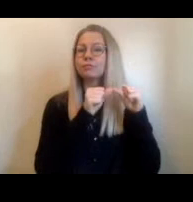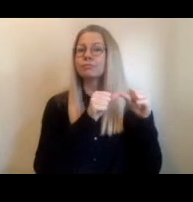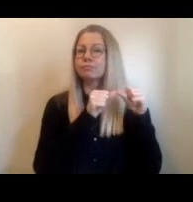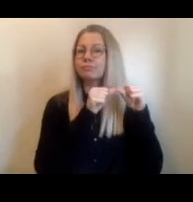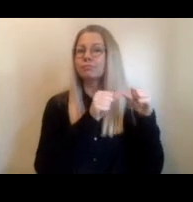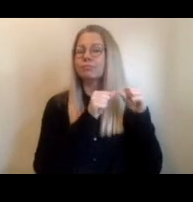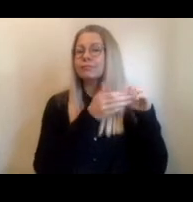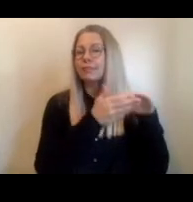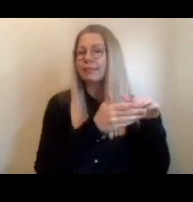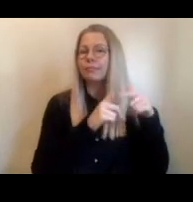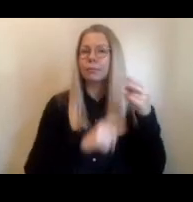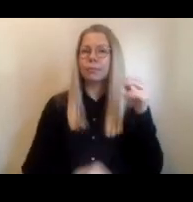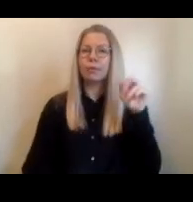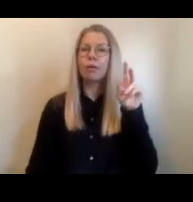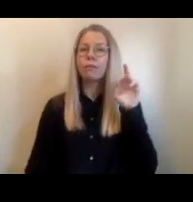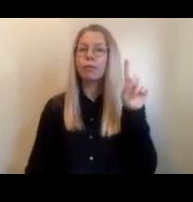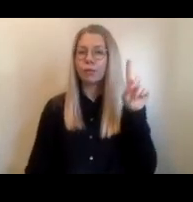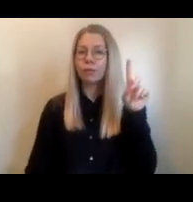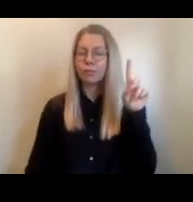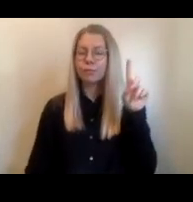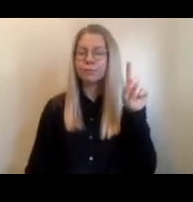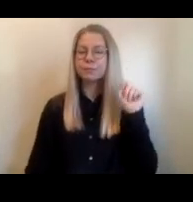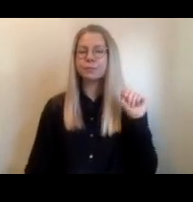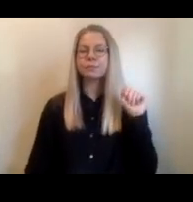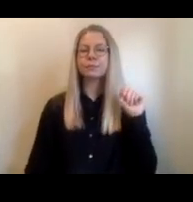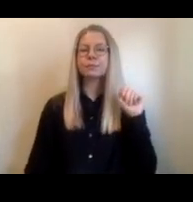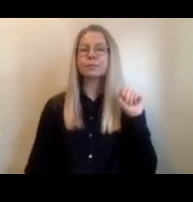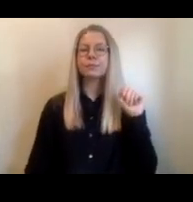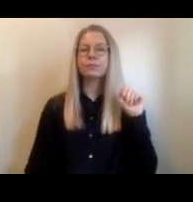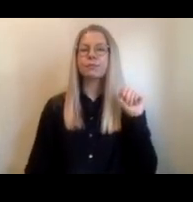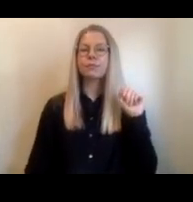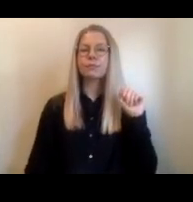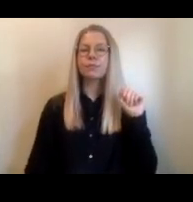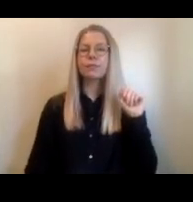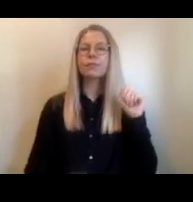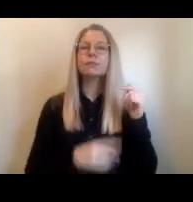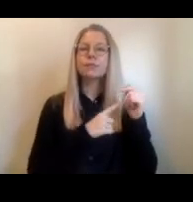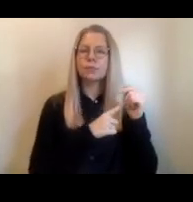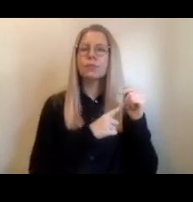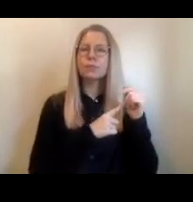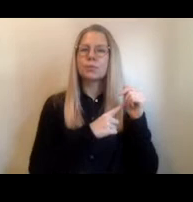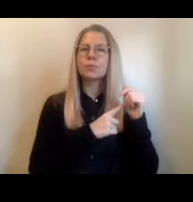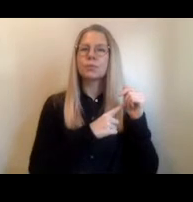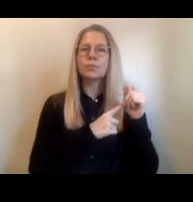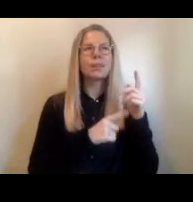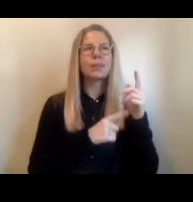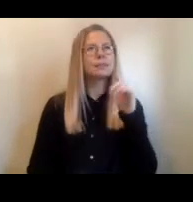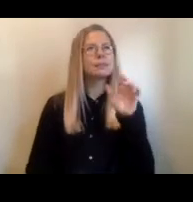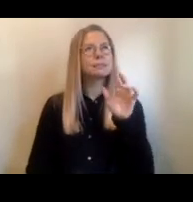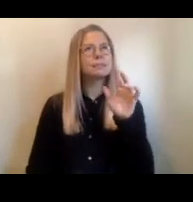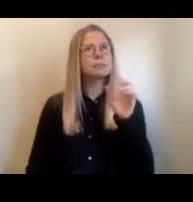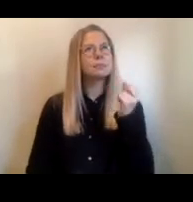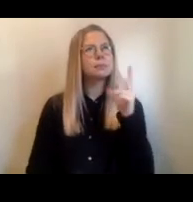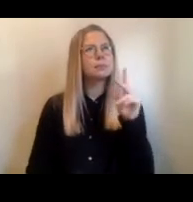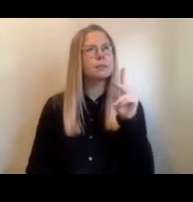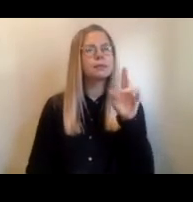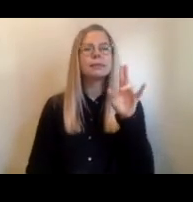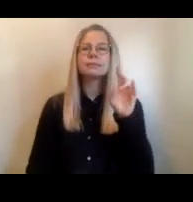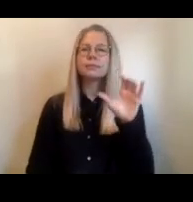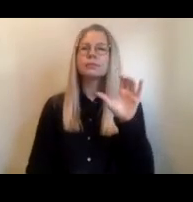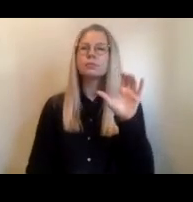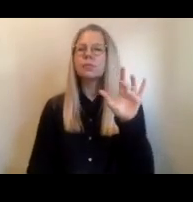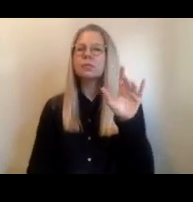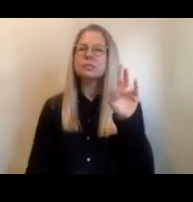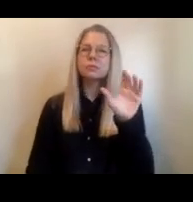of adult development originally took 774, I think it was, or sorry, 724 subjects